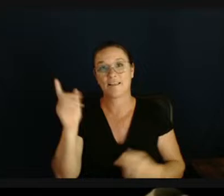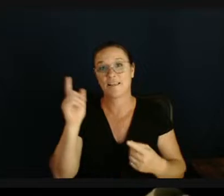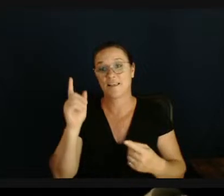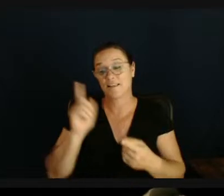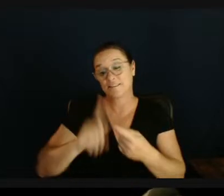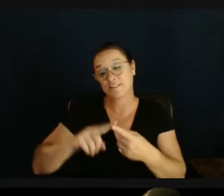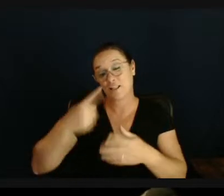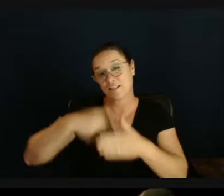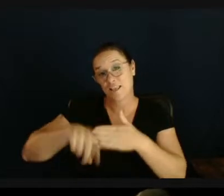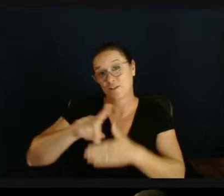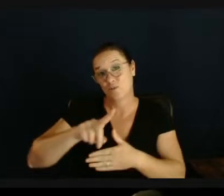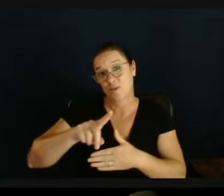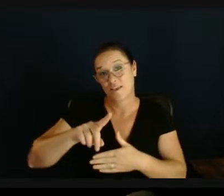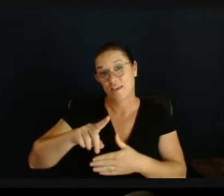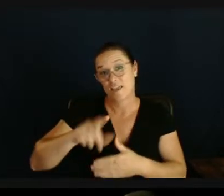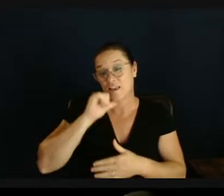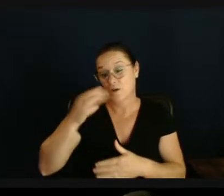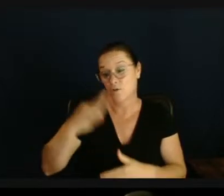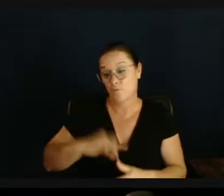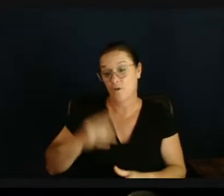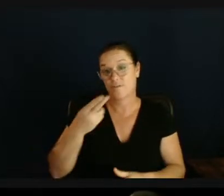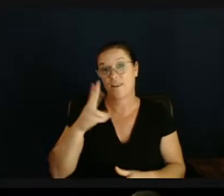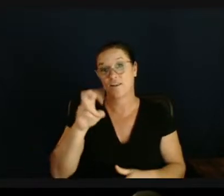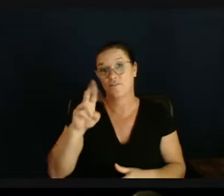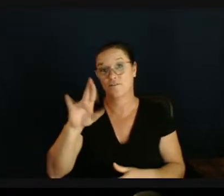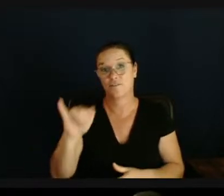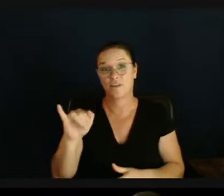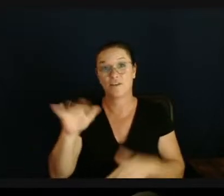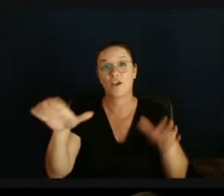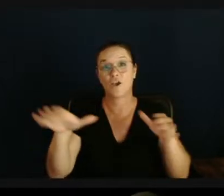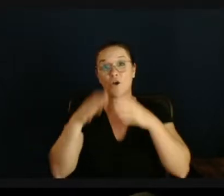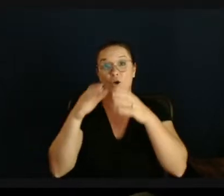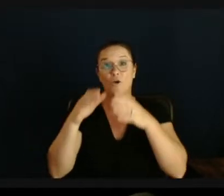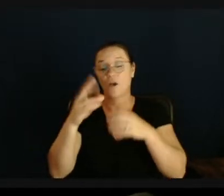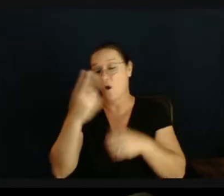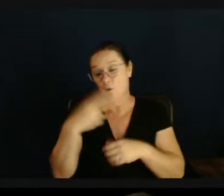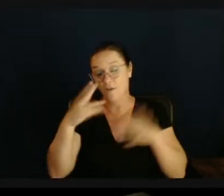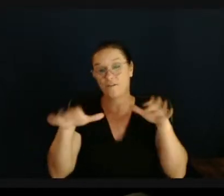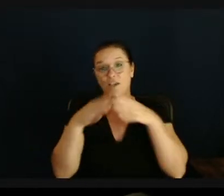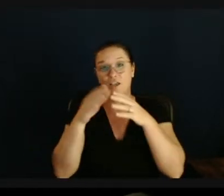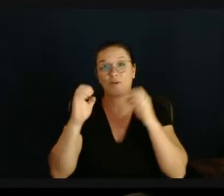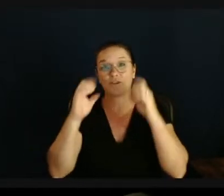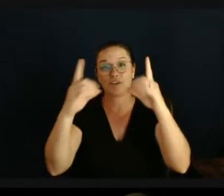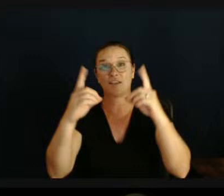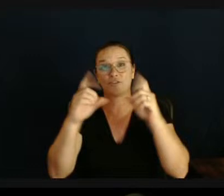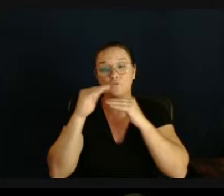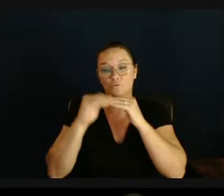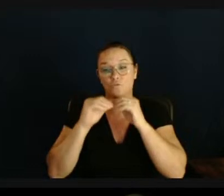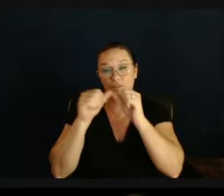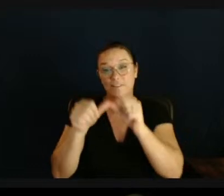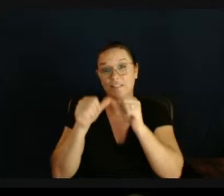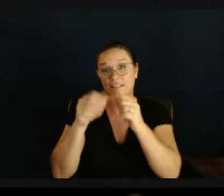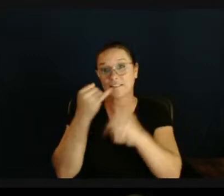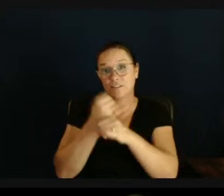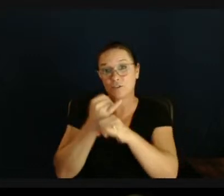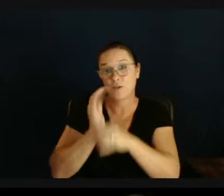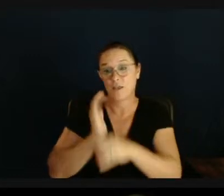week, the nonprofit HVERI, the Hawaiian Volcano Education and Resilience Institute. Our mission is to